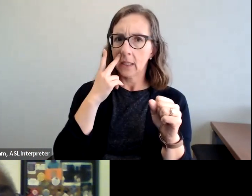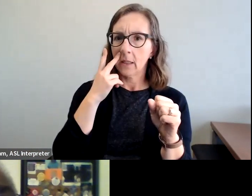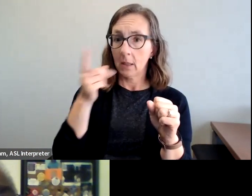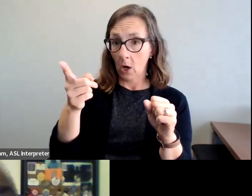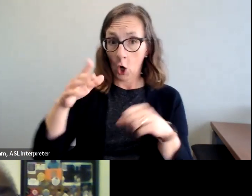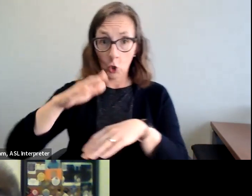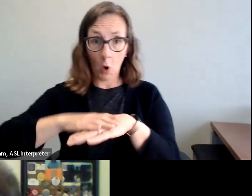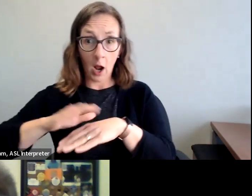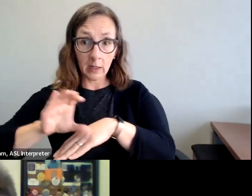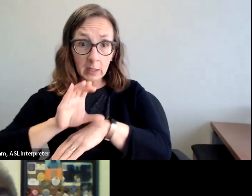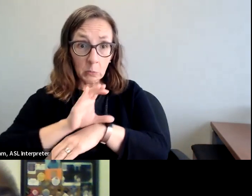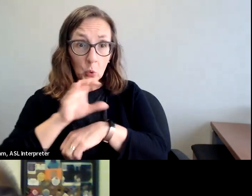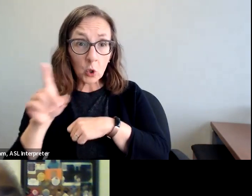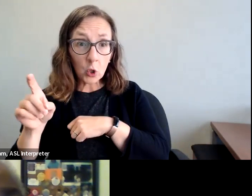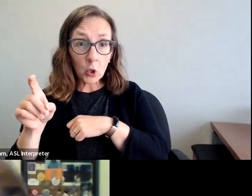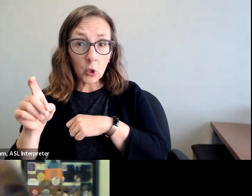on a desktop, Gerry?